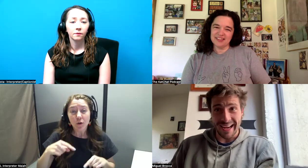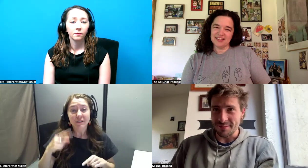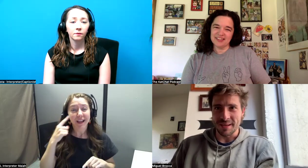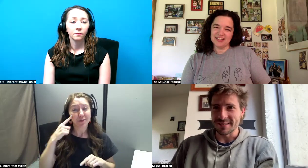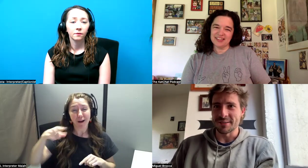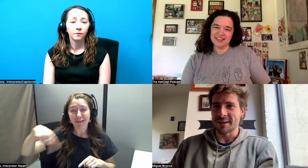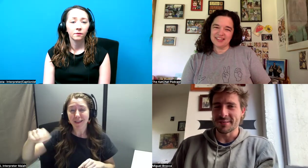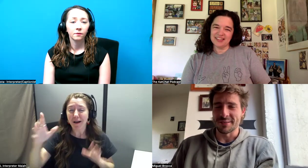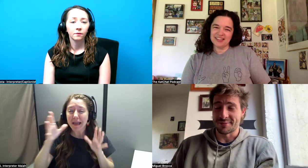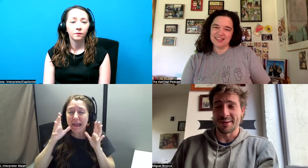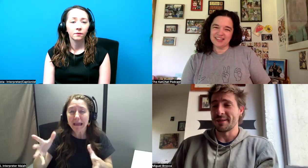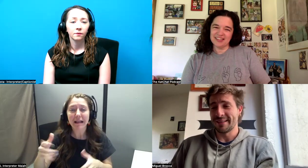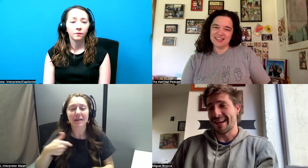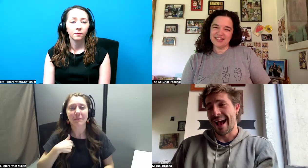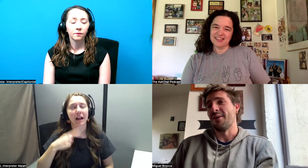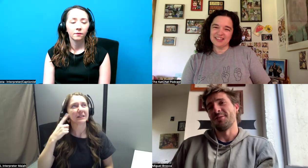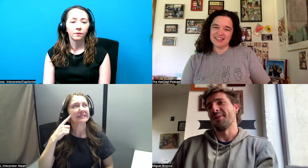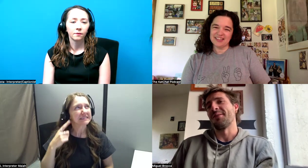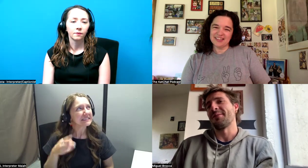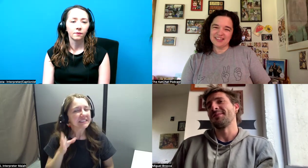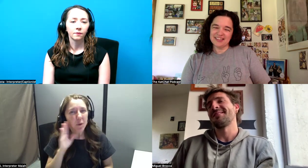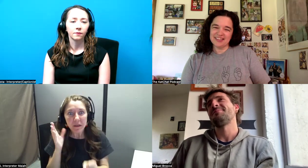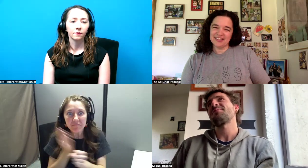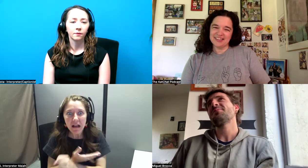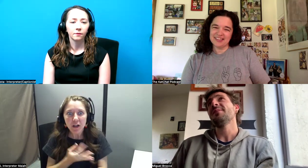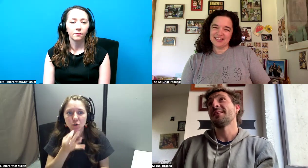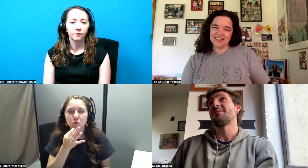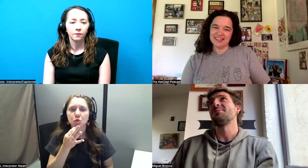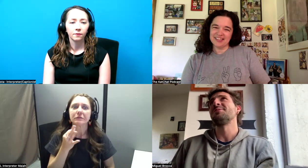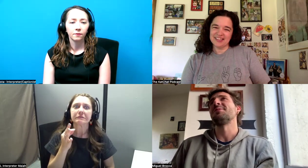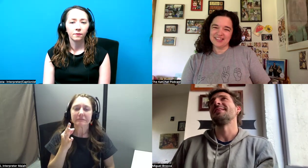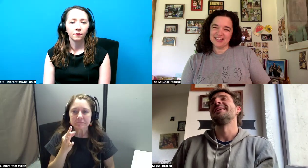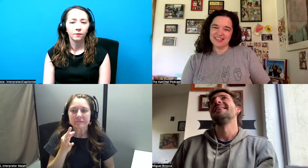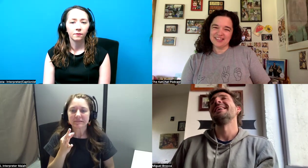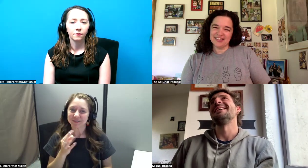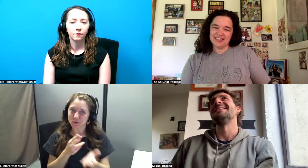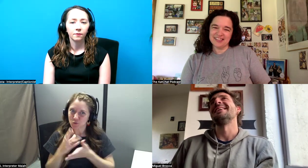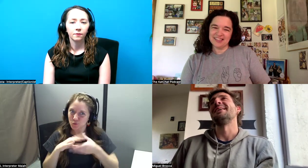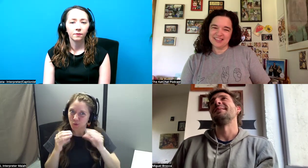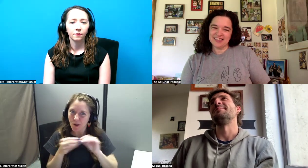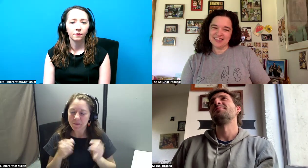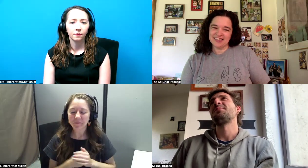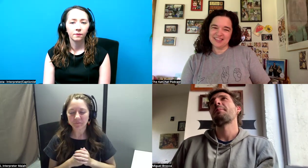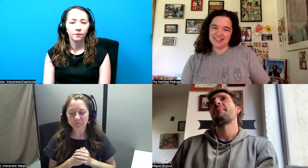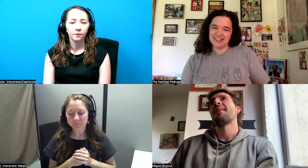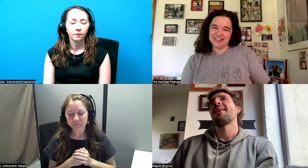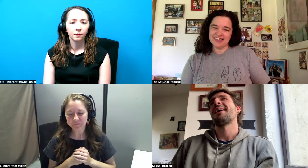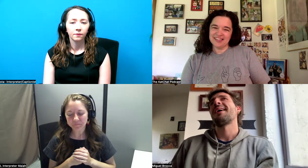they hated me. I said, okay, they're gonna fire me now. You know, that's the true story. And